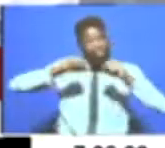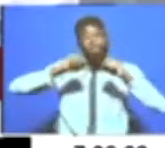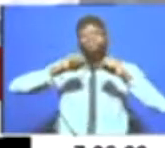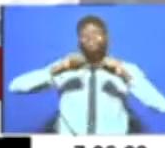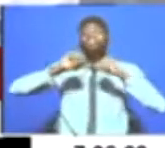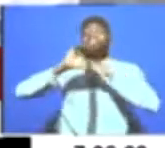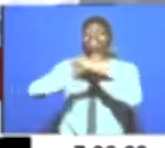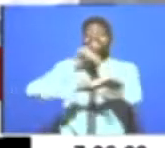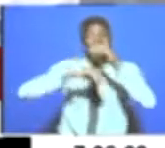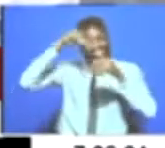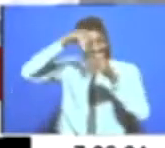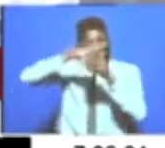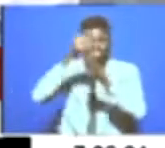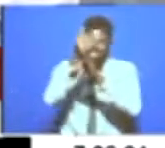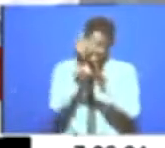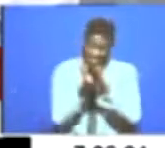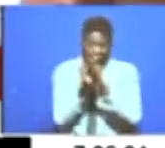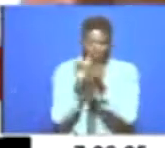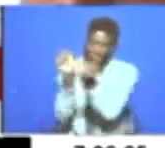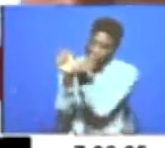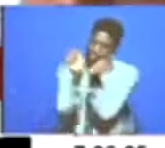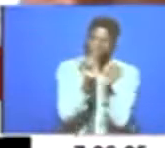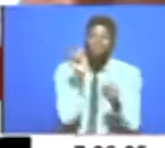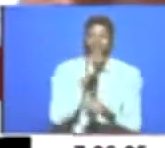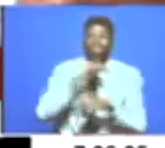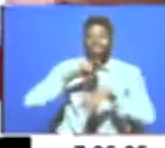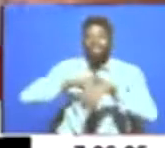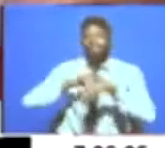huo ulioagizwa na Rais.